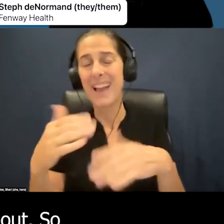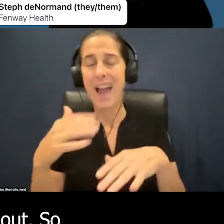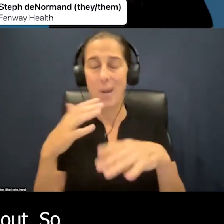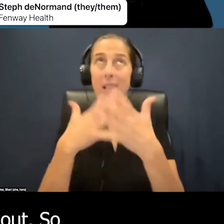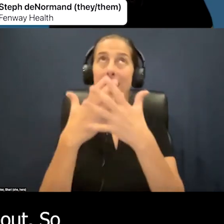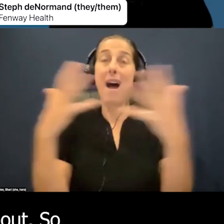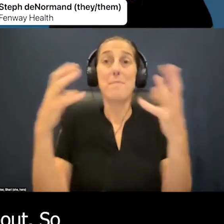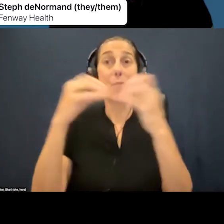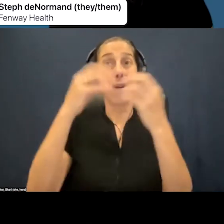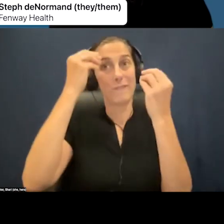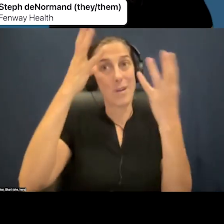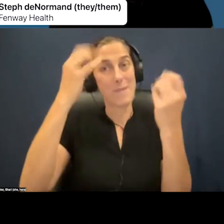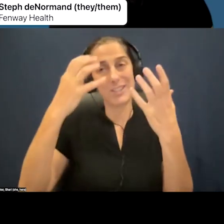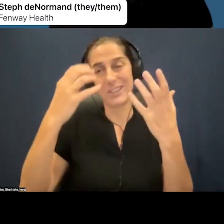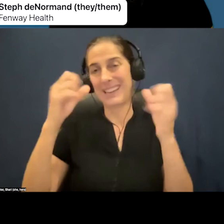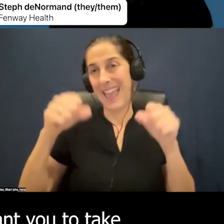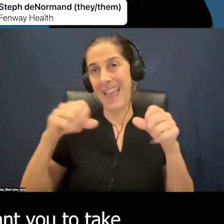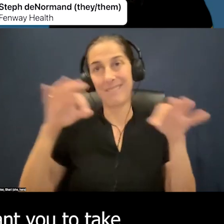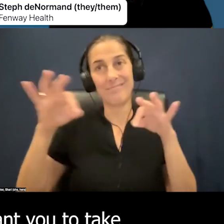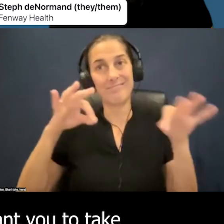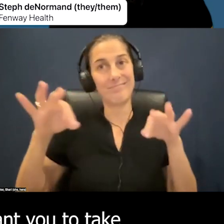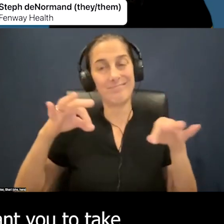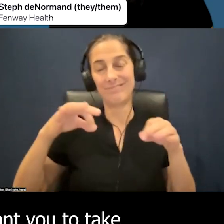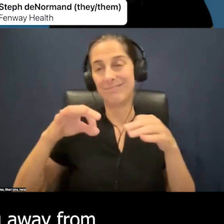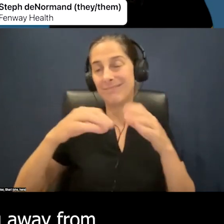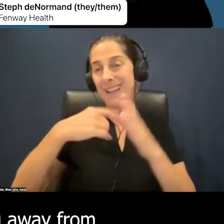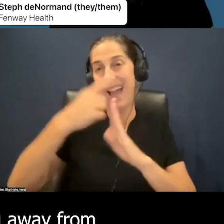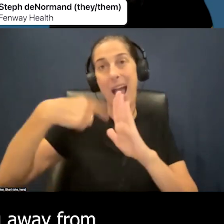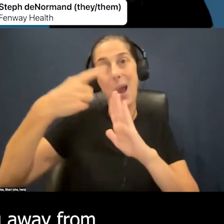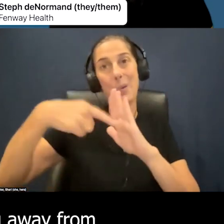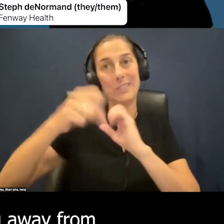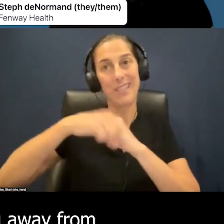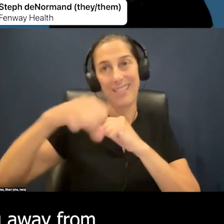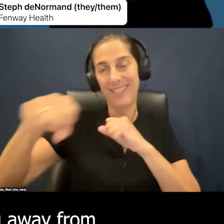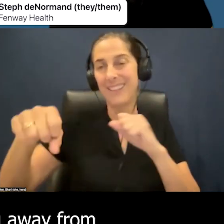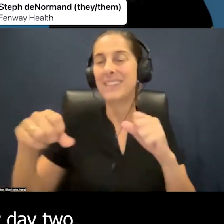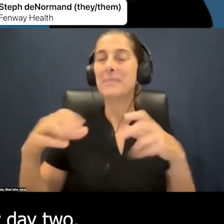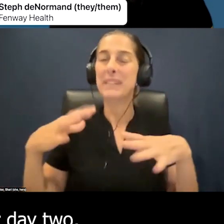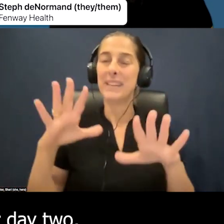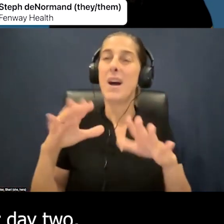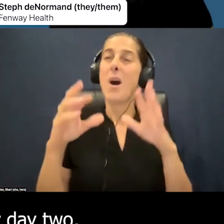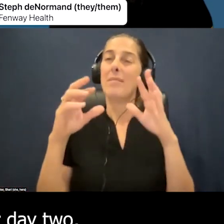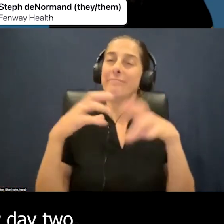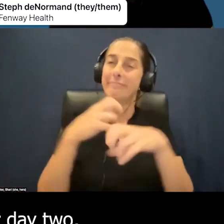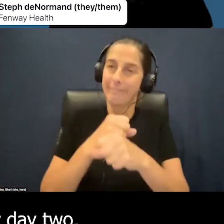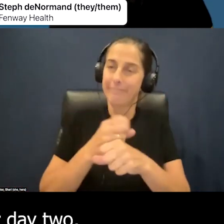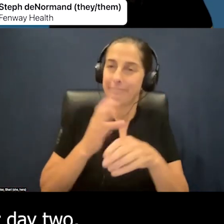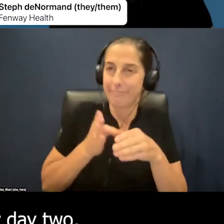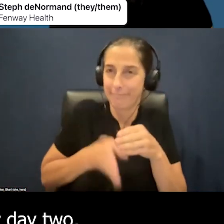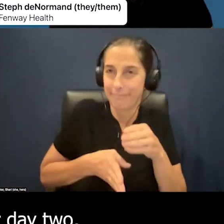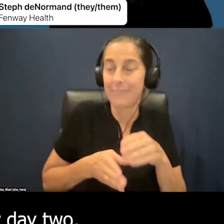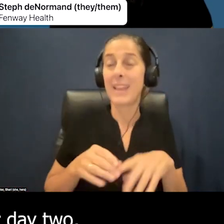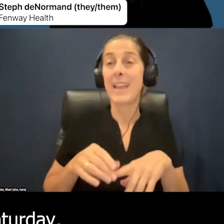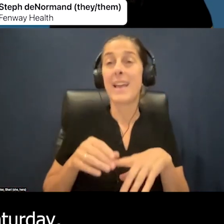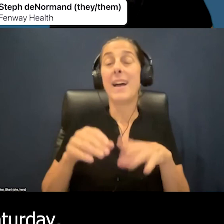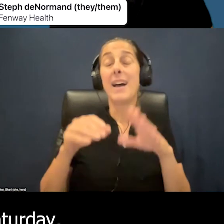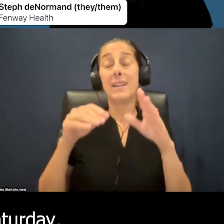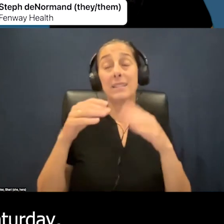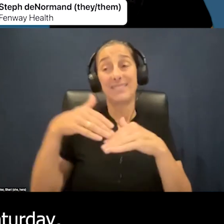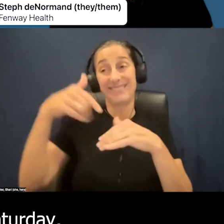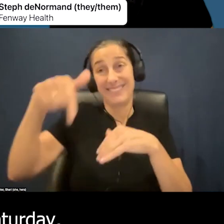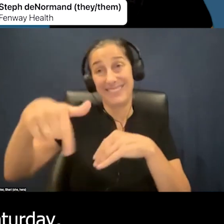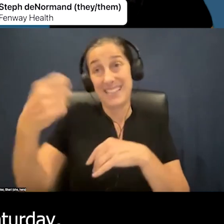can talk about. So if anything, we want you to take one more thing away from today is after day 2, which is